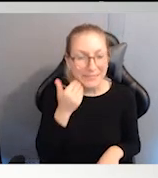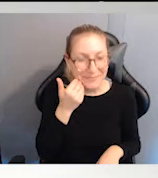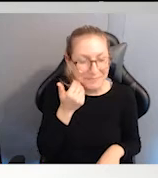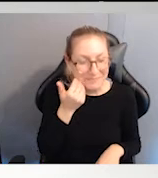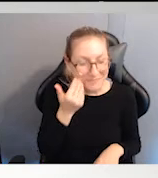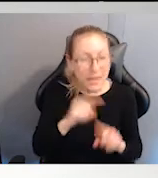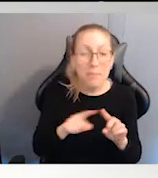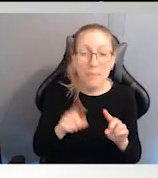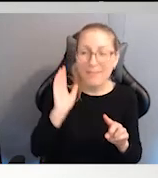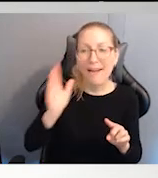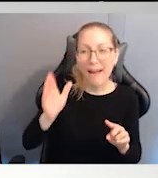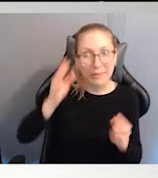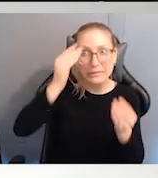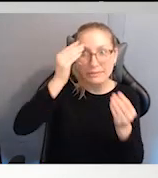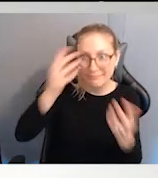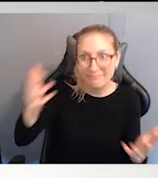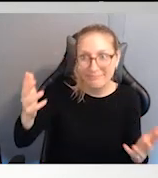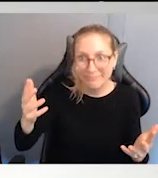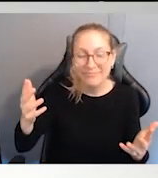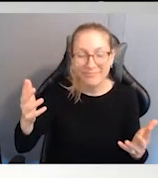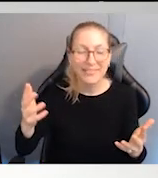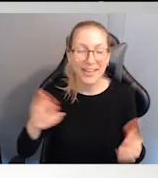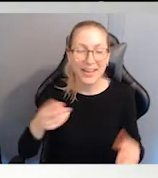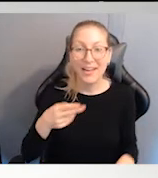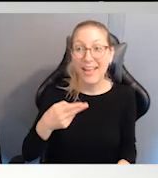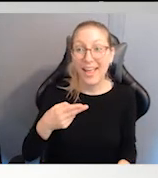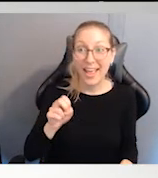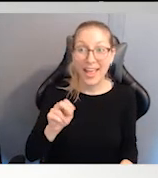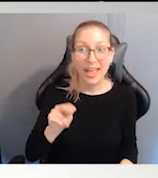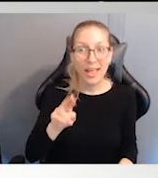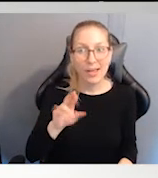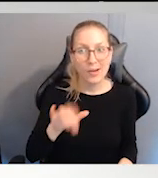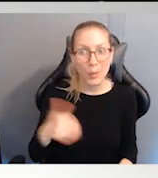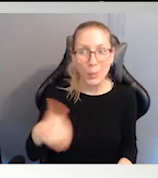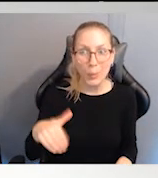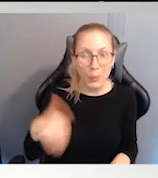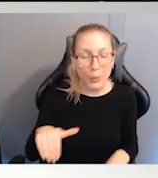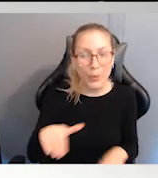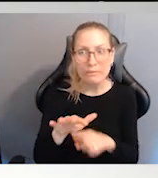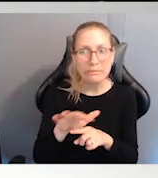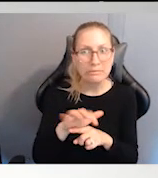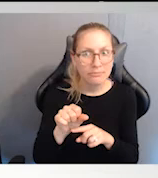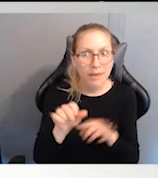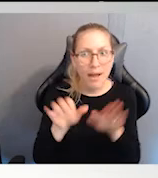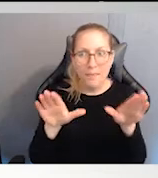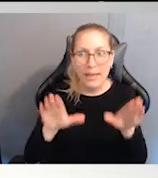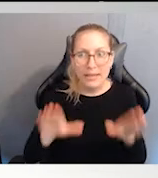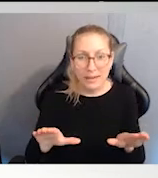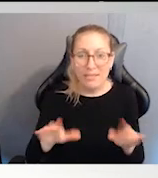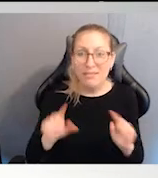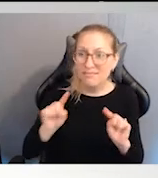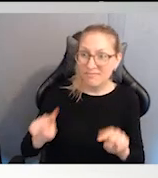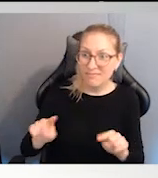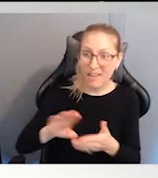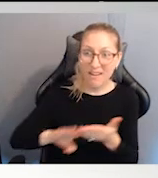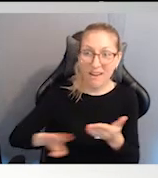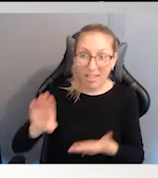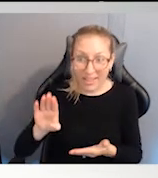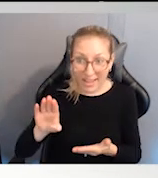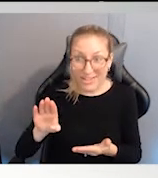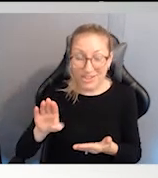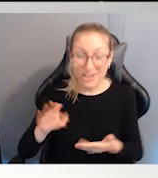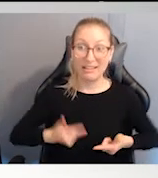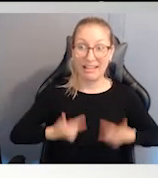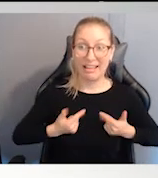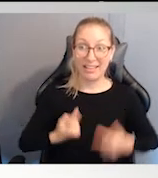about Henry, okay? Henry is amazing. Henry goes to college. He lives on his own. He has not missed one of